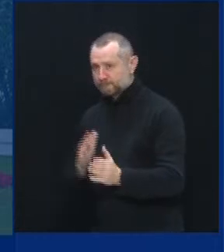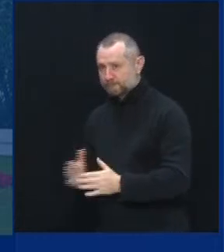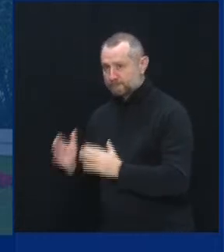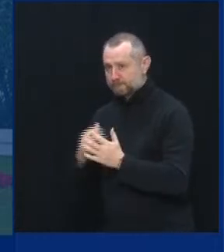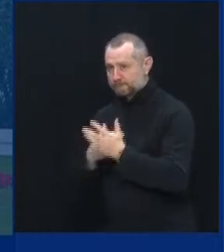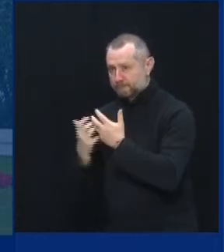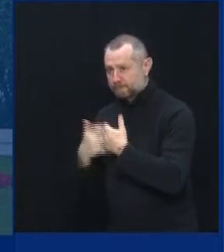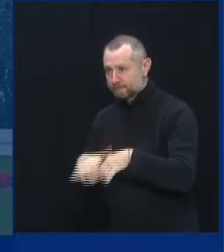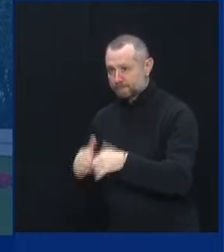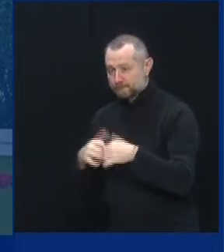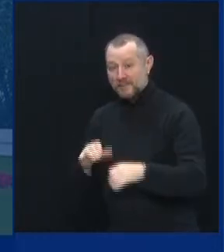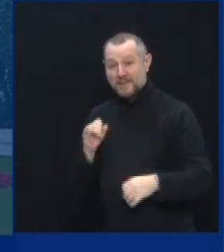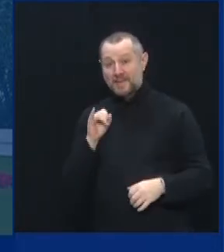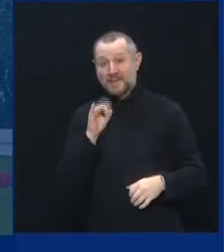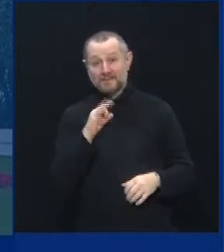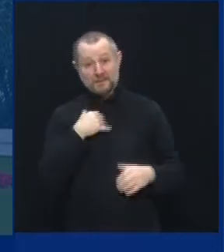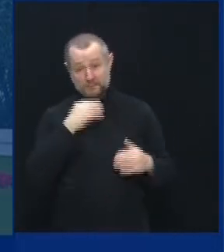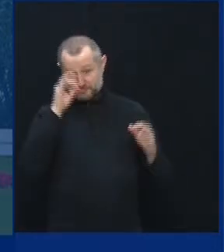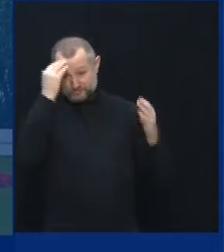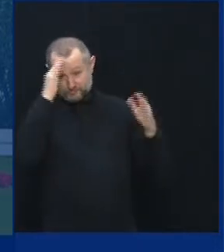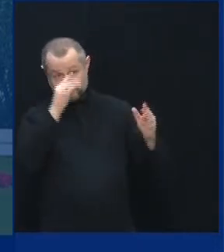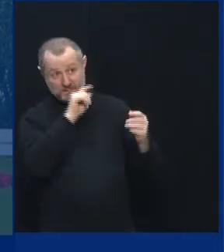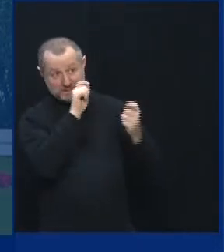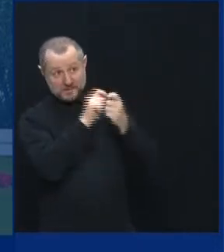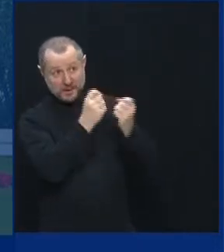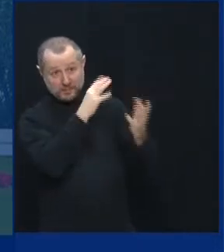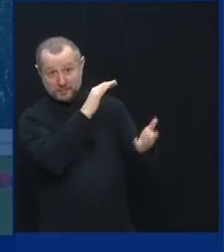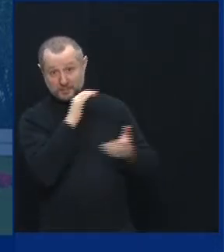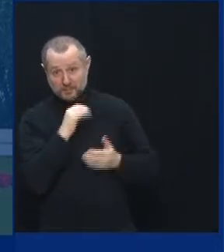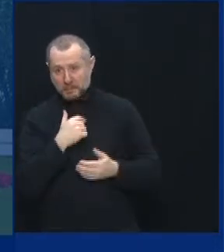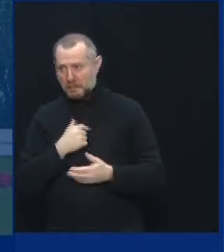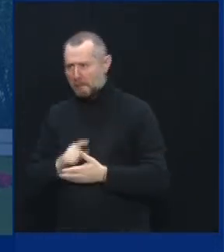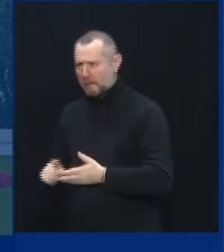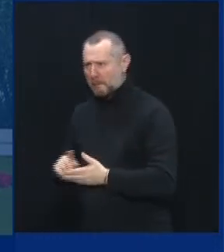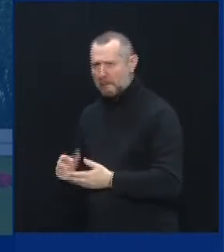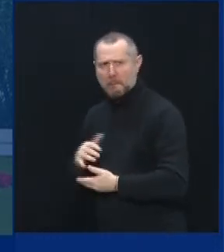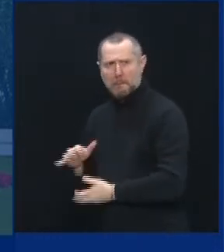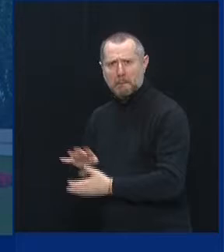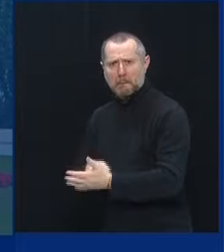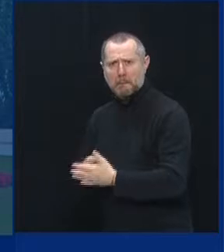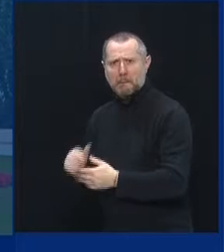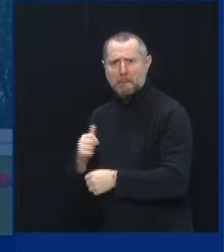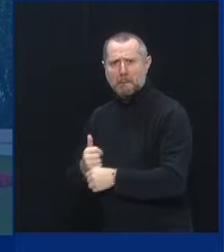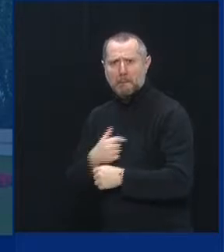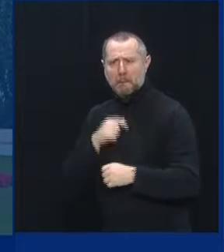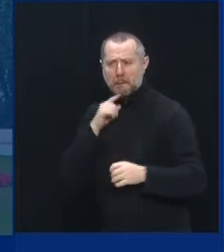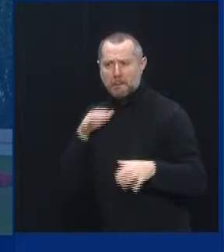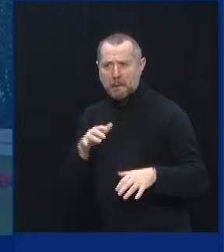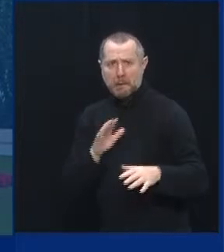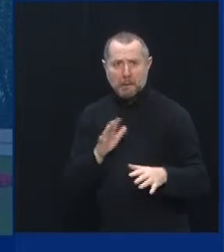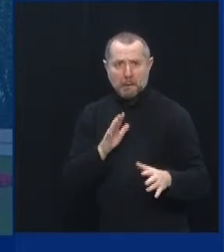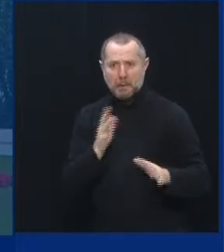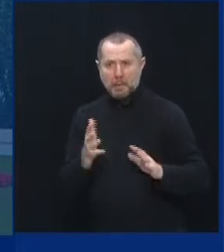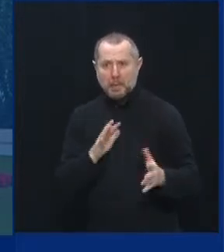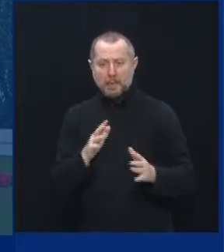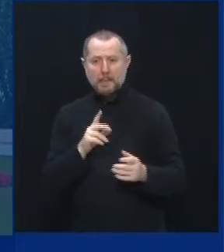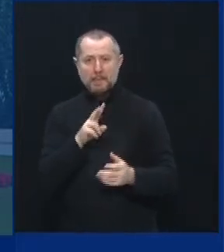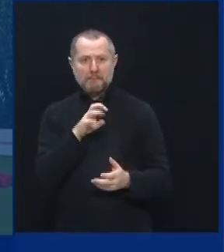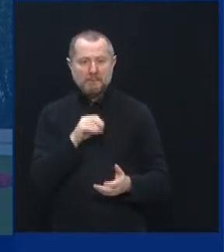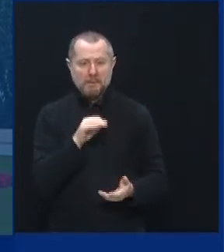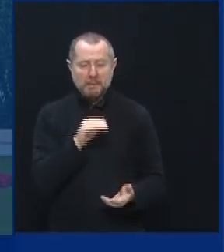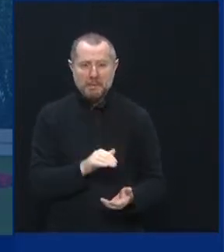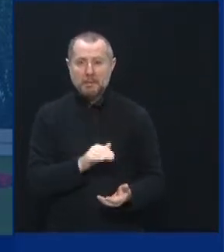were going week to week, and it was a surprise every week. This week you're going to get 250, this week you're going to get